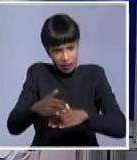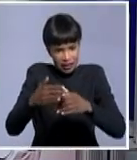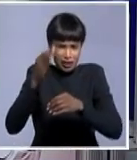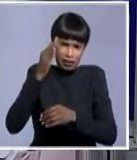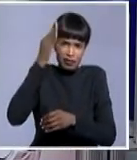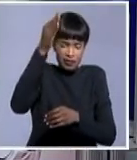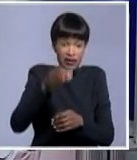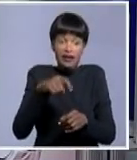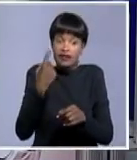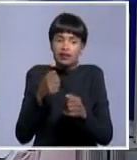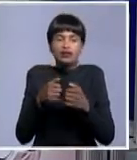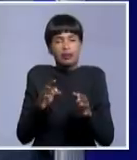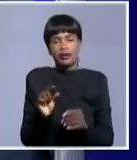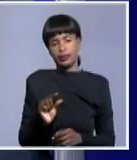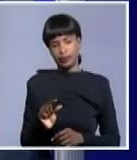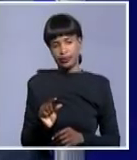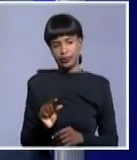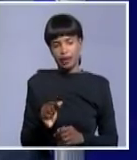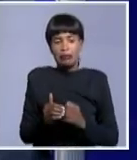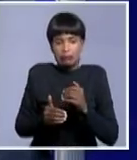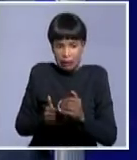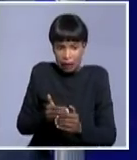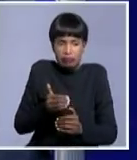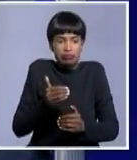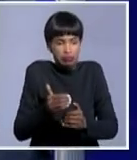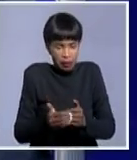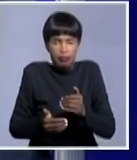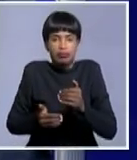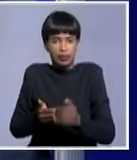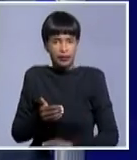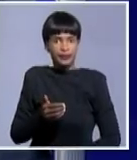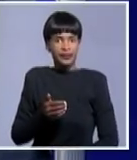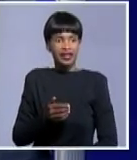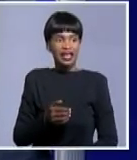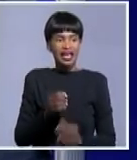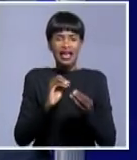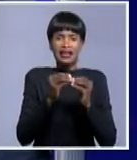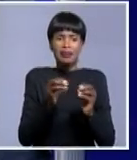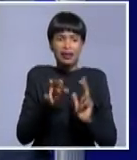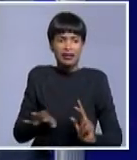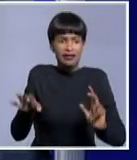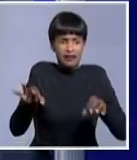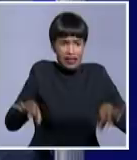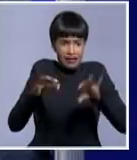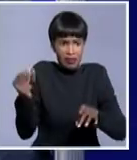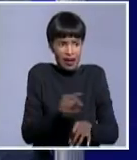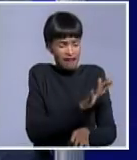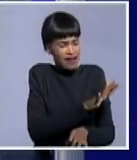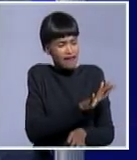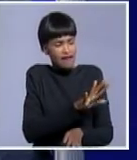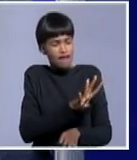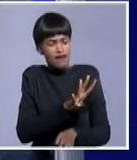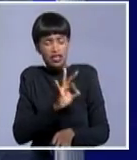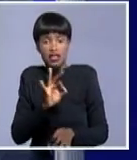a very long journey starts with a small step. And I can tell you today that farms acquired is 549